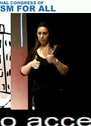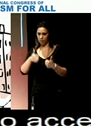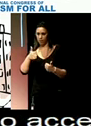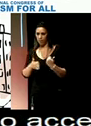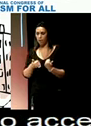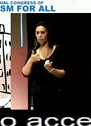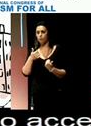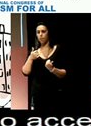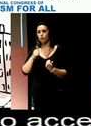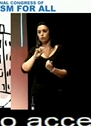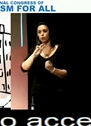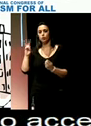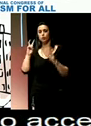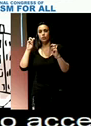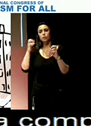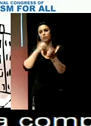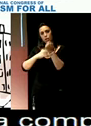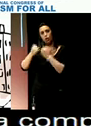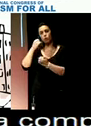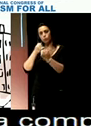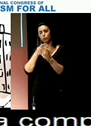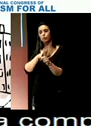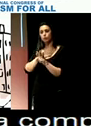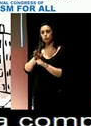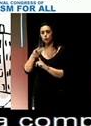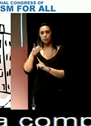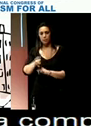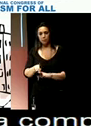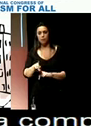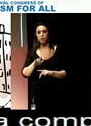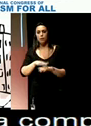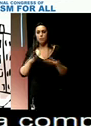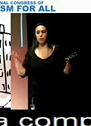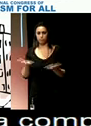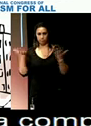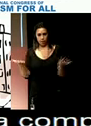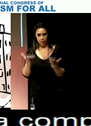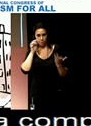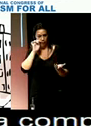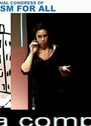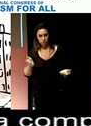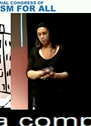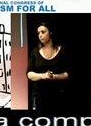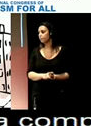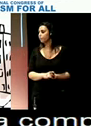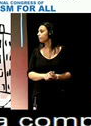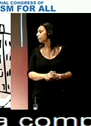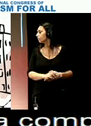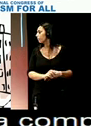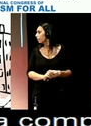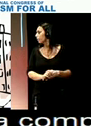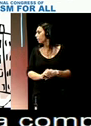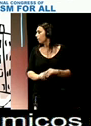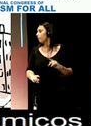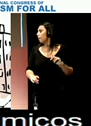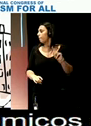that much encourage the tourism sector. So, first of all, as we know, accessible